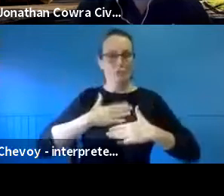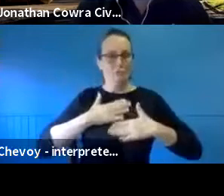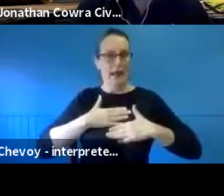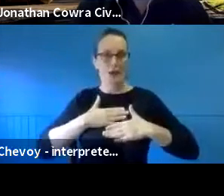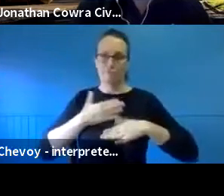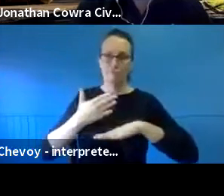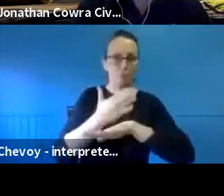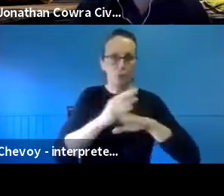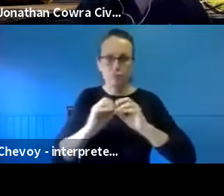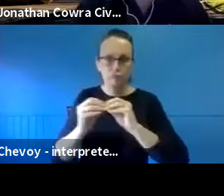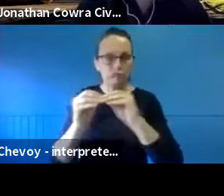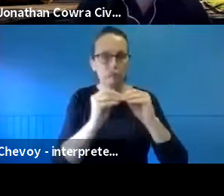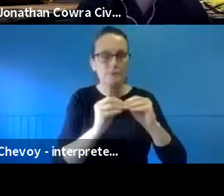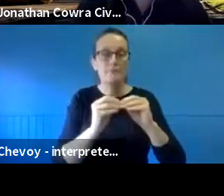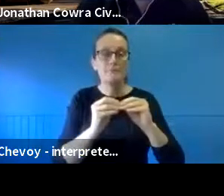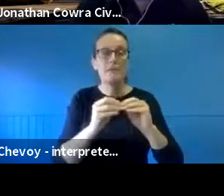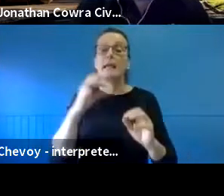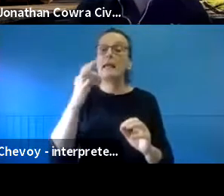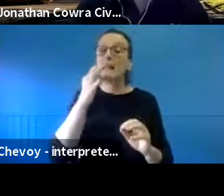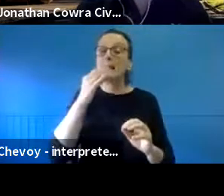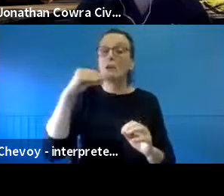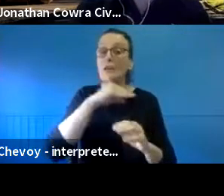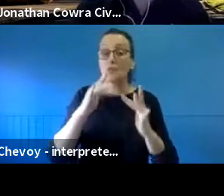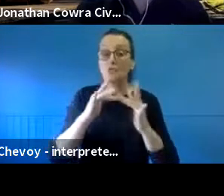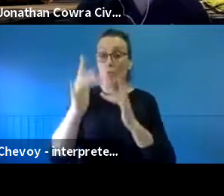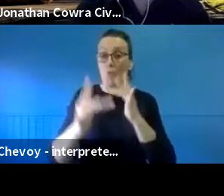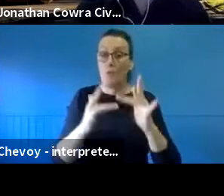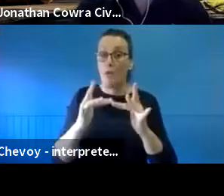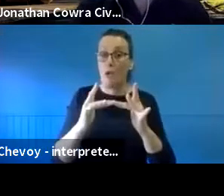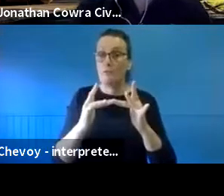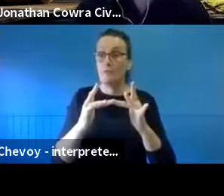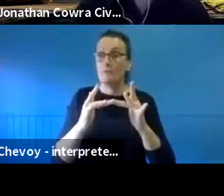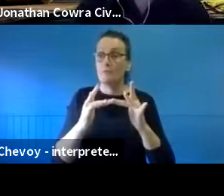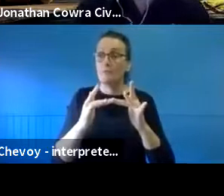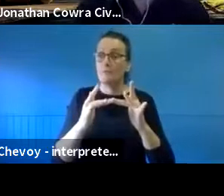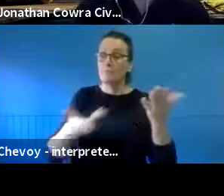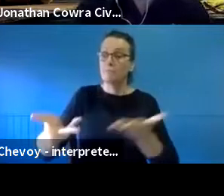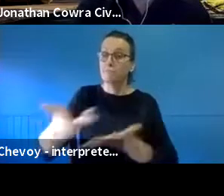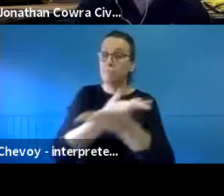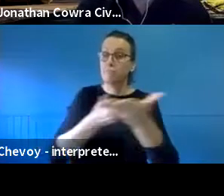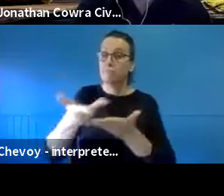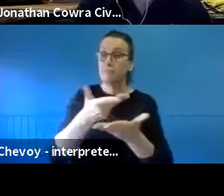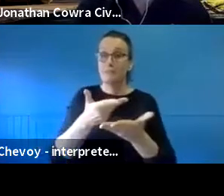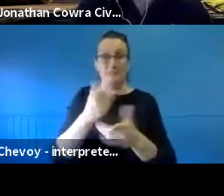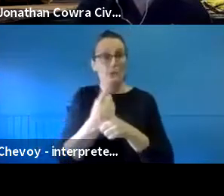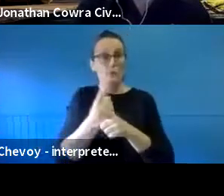conversations going on through Little Lunch Online was far less about what we were curating and more about